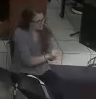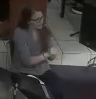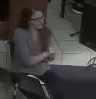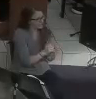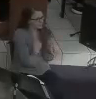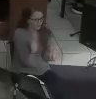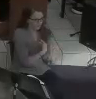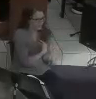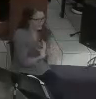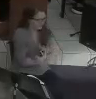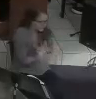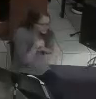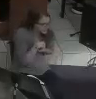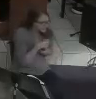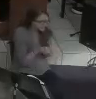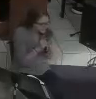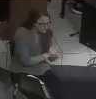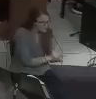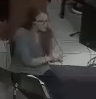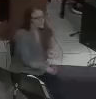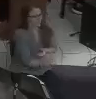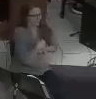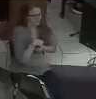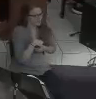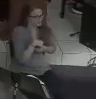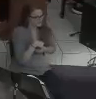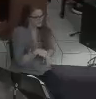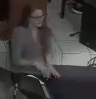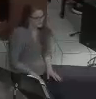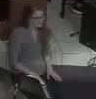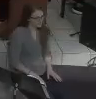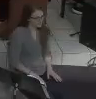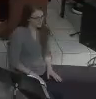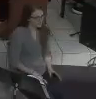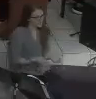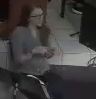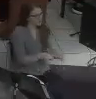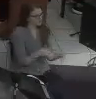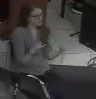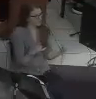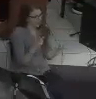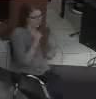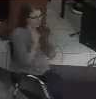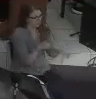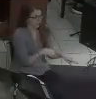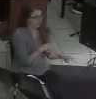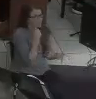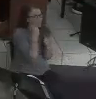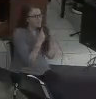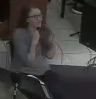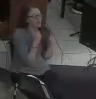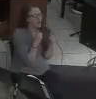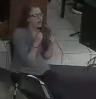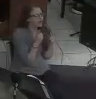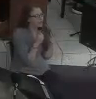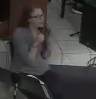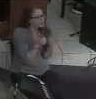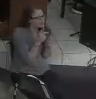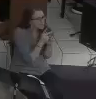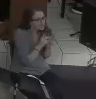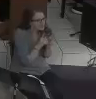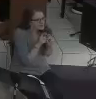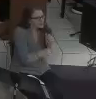us, that walks alongside us and lives within us. During this time of response, think about where you need courage in your life